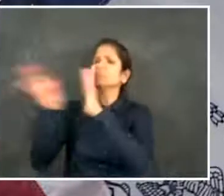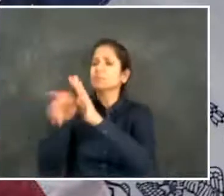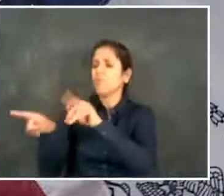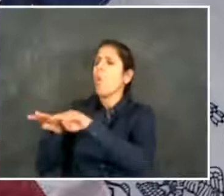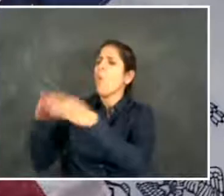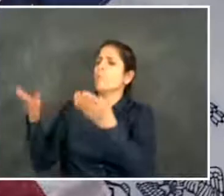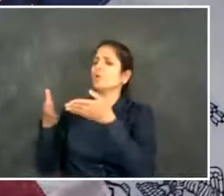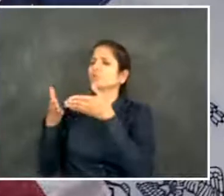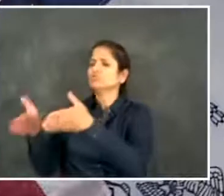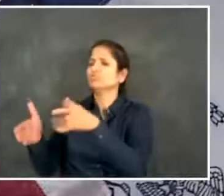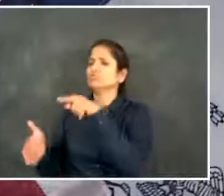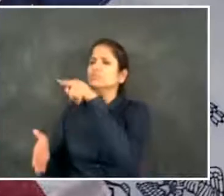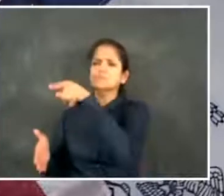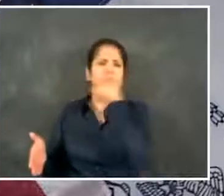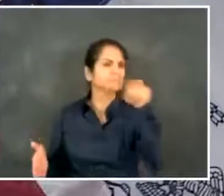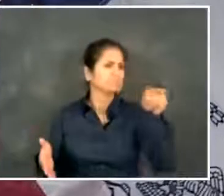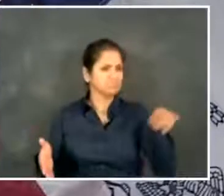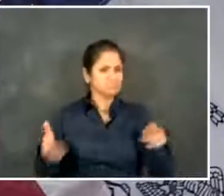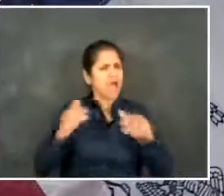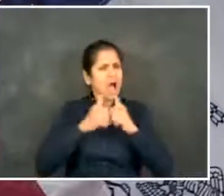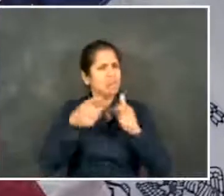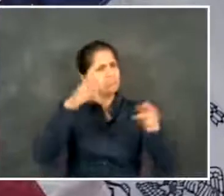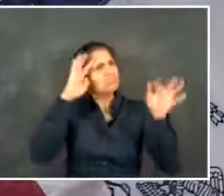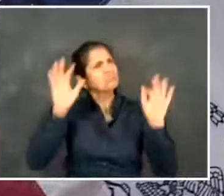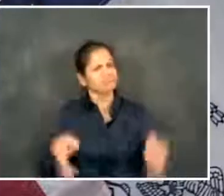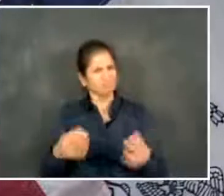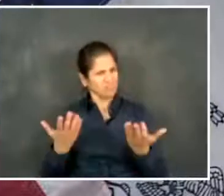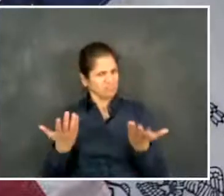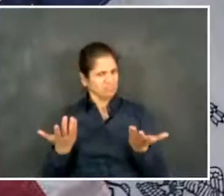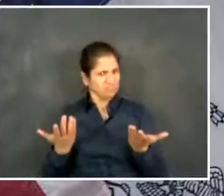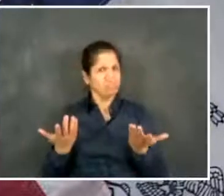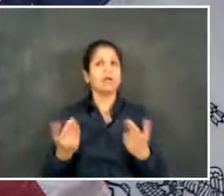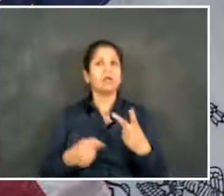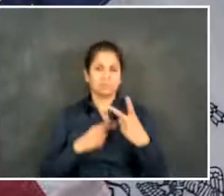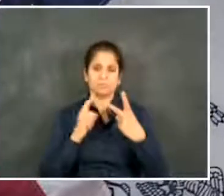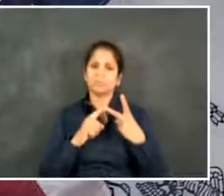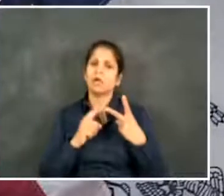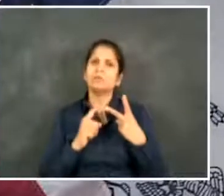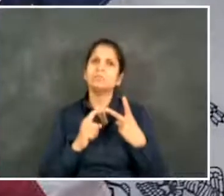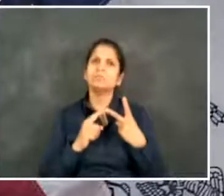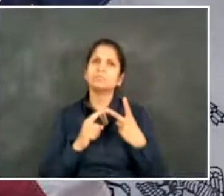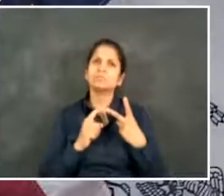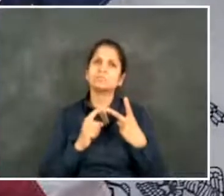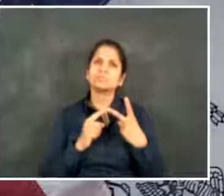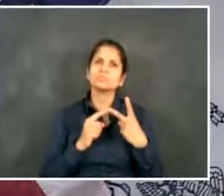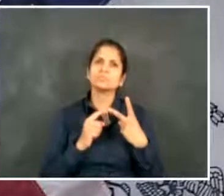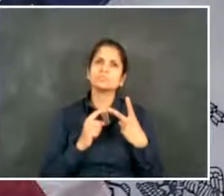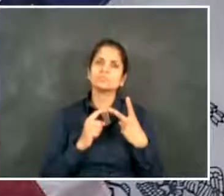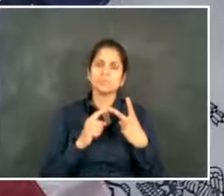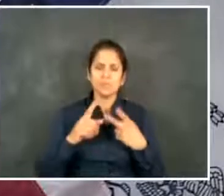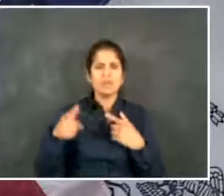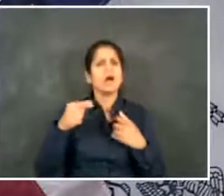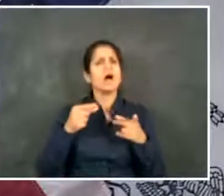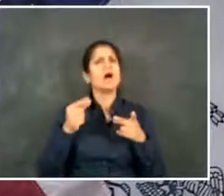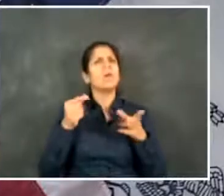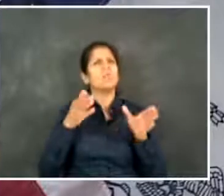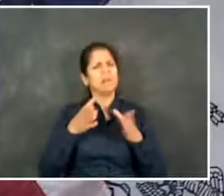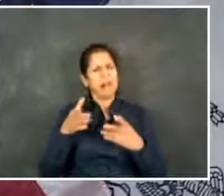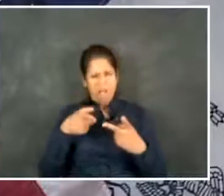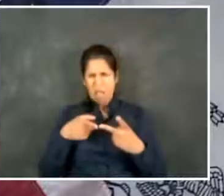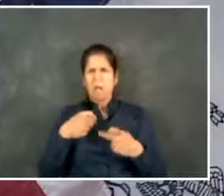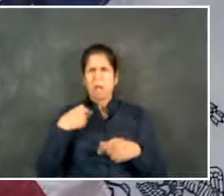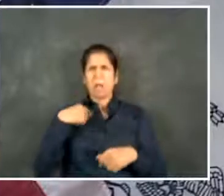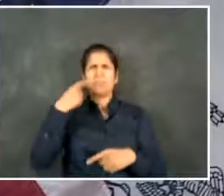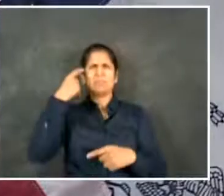second is looking at the plan to open up some of the streets within parks. One park that I have some questions about is Flushing Meadows Corona Park,